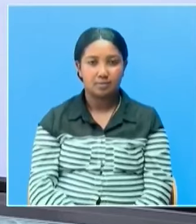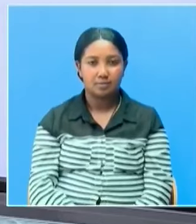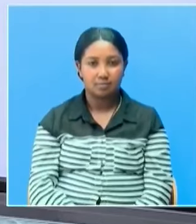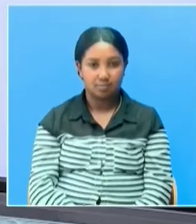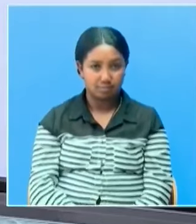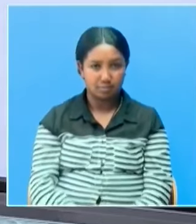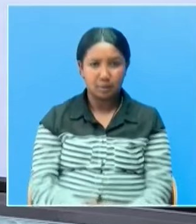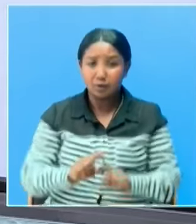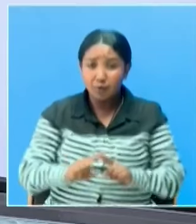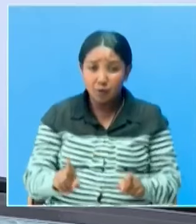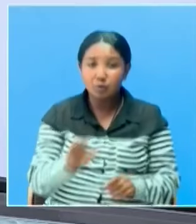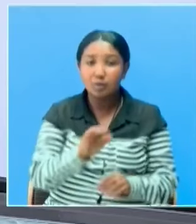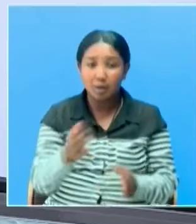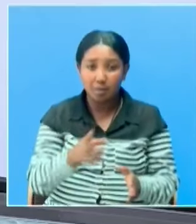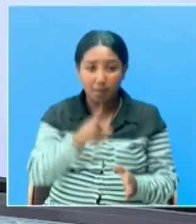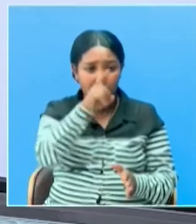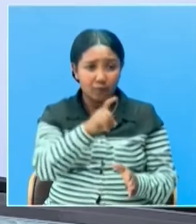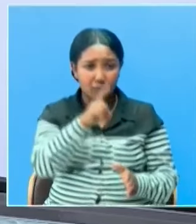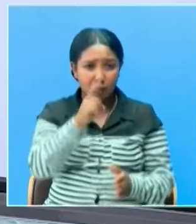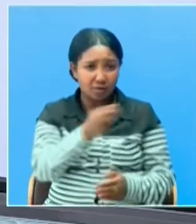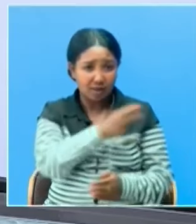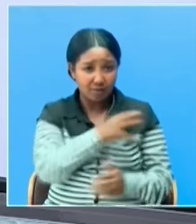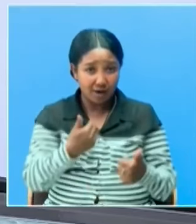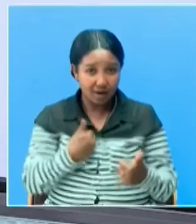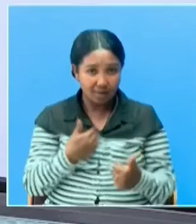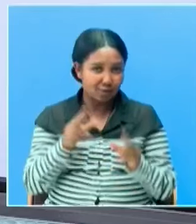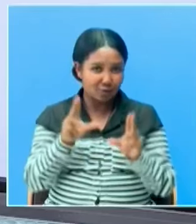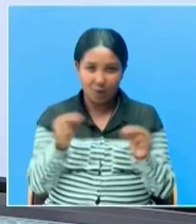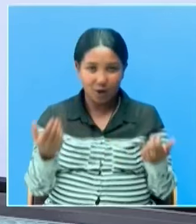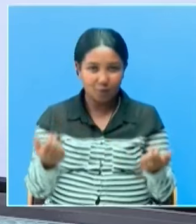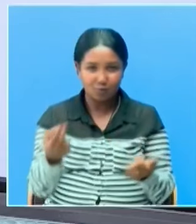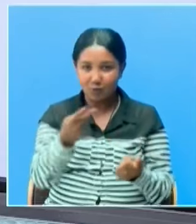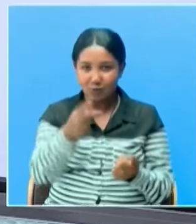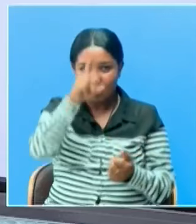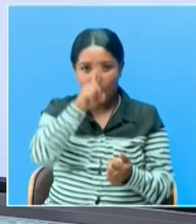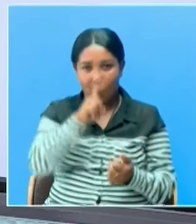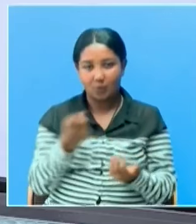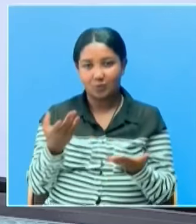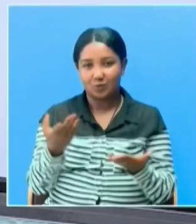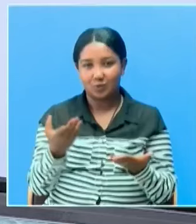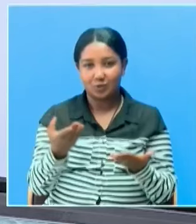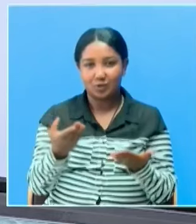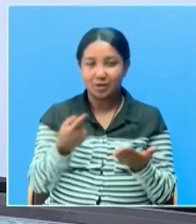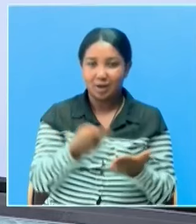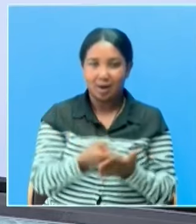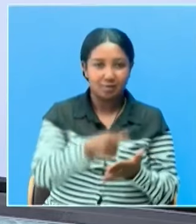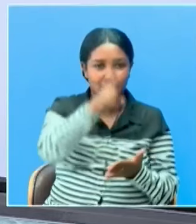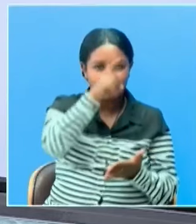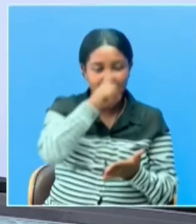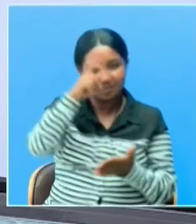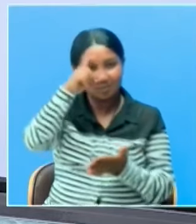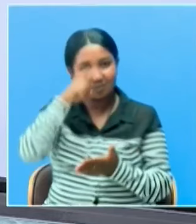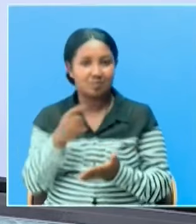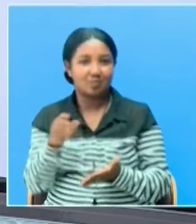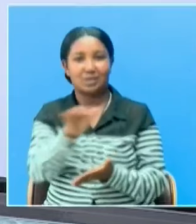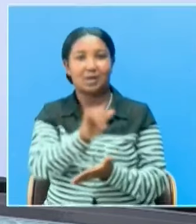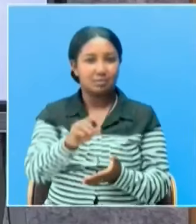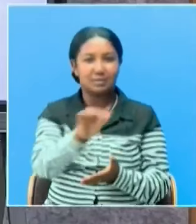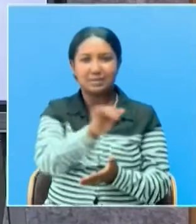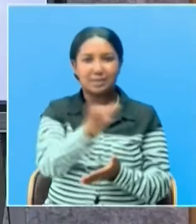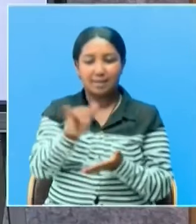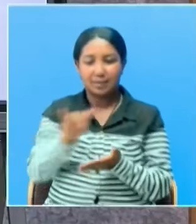Are they different or the same quality? They have the same quality, yeah? Because here are different. Here is